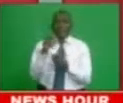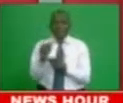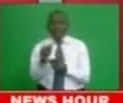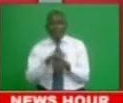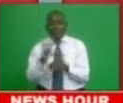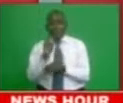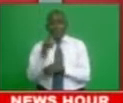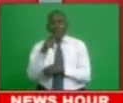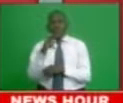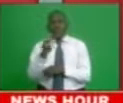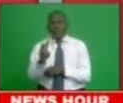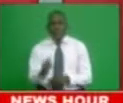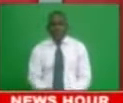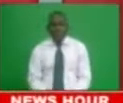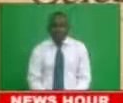on December 26.